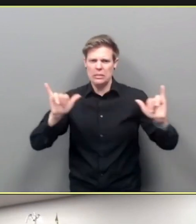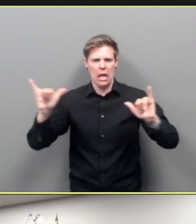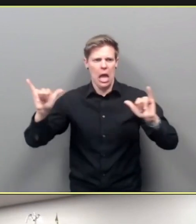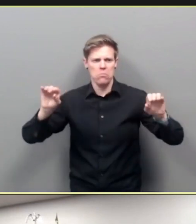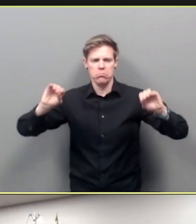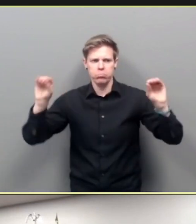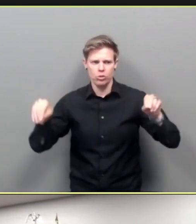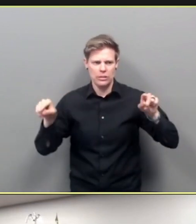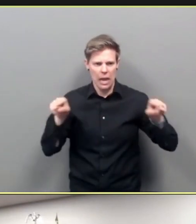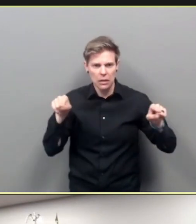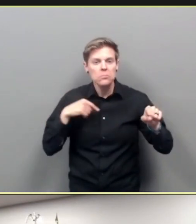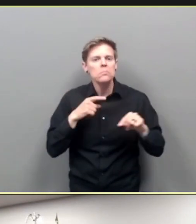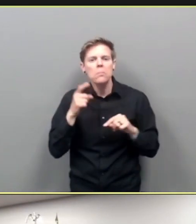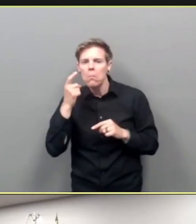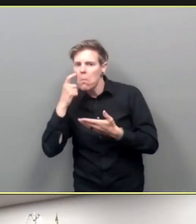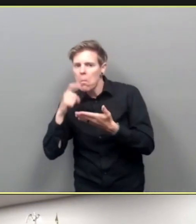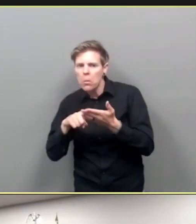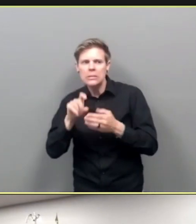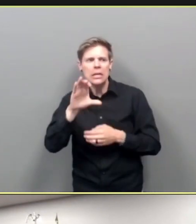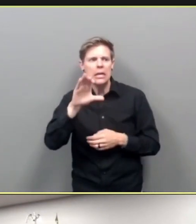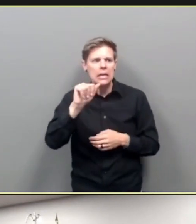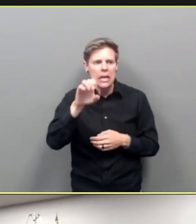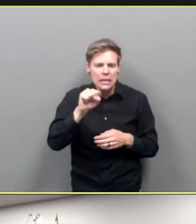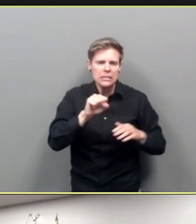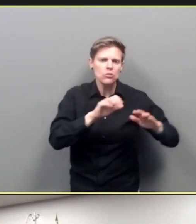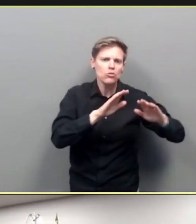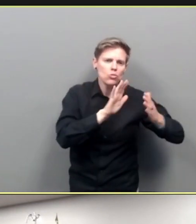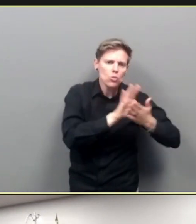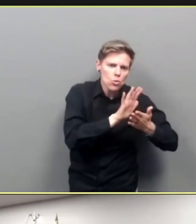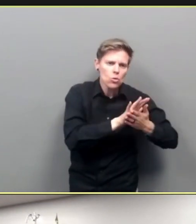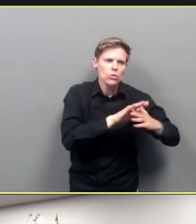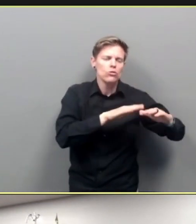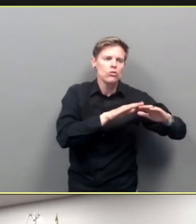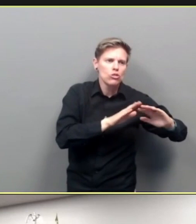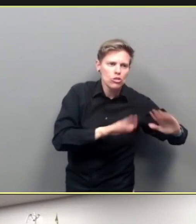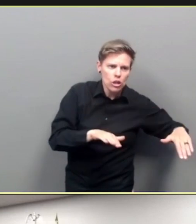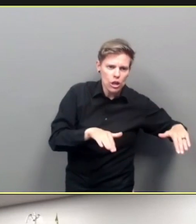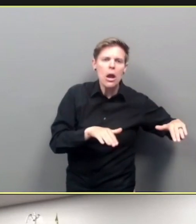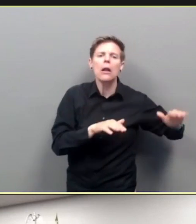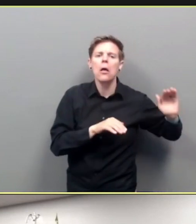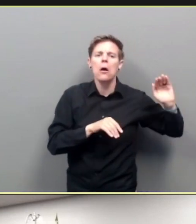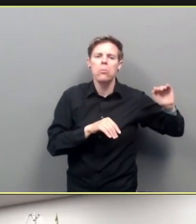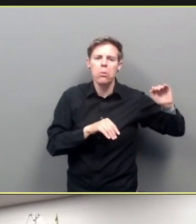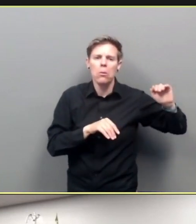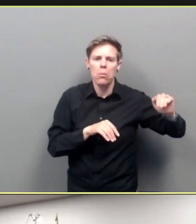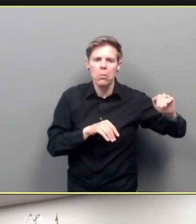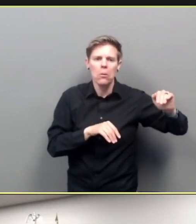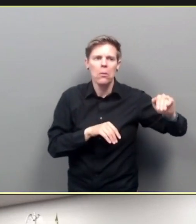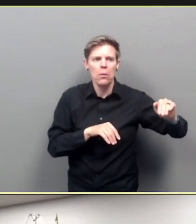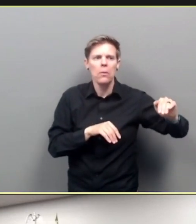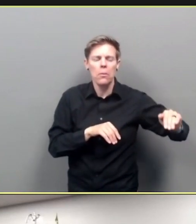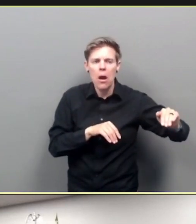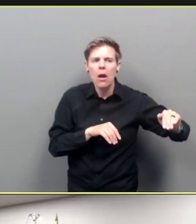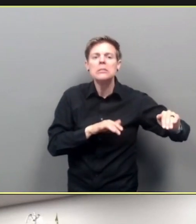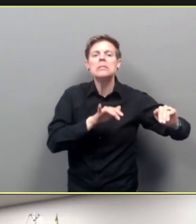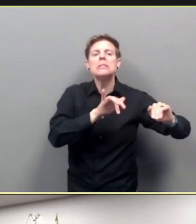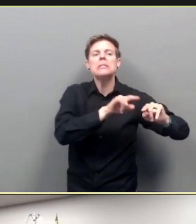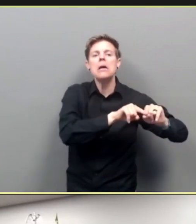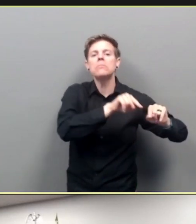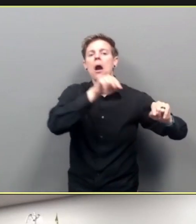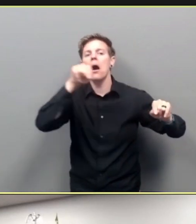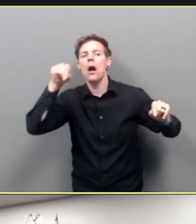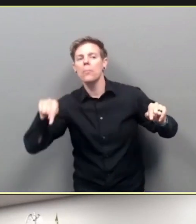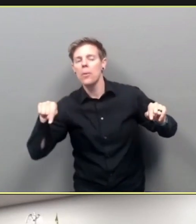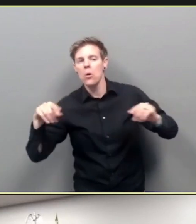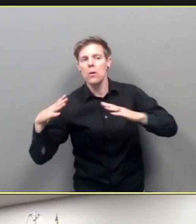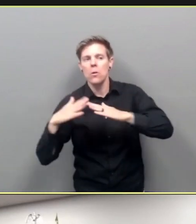among school-age children start to decline, then you see that in the PED